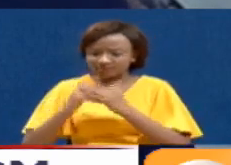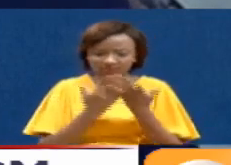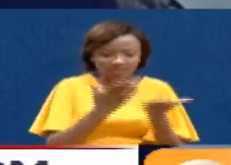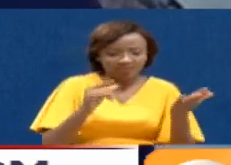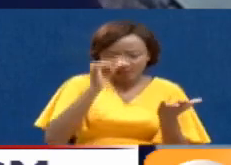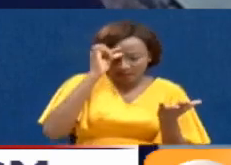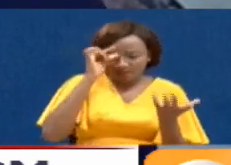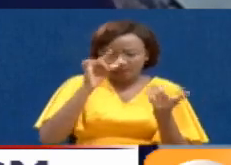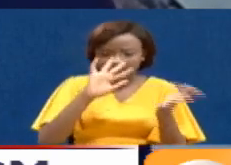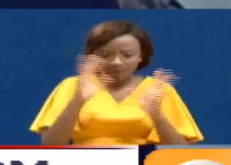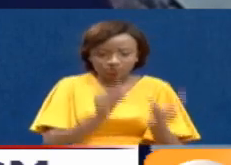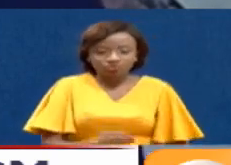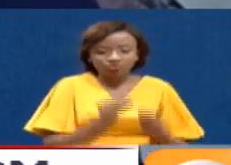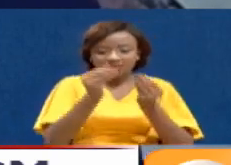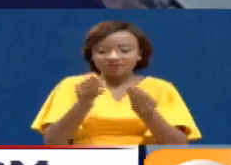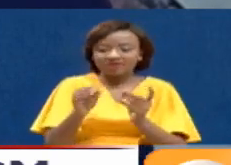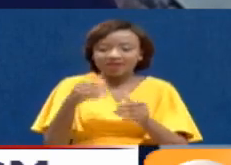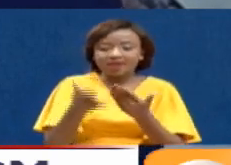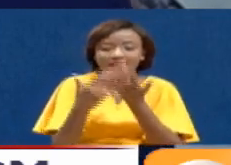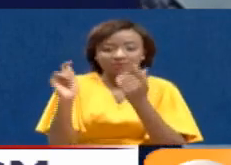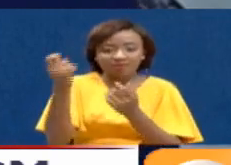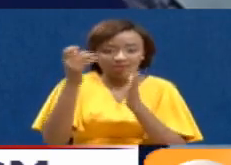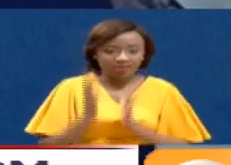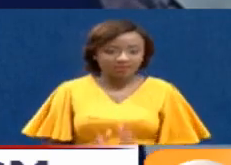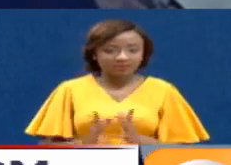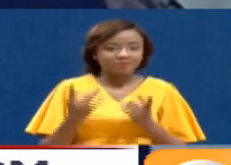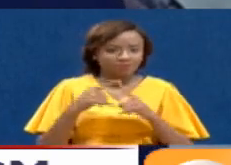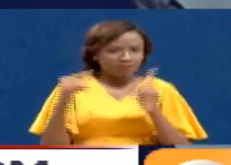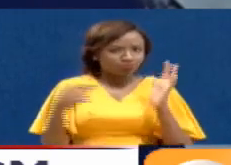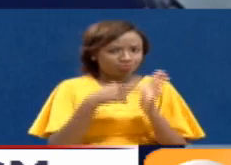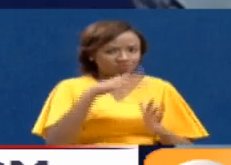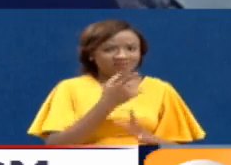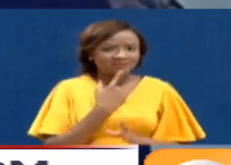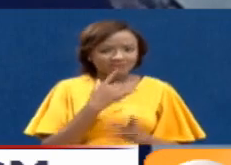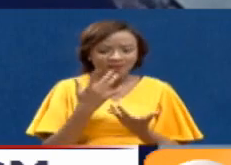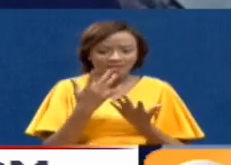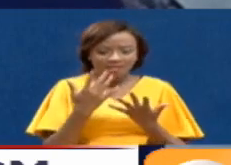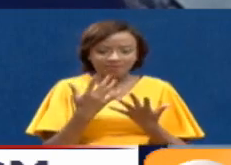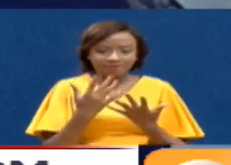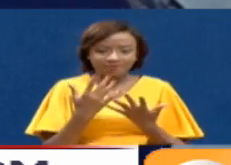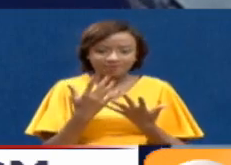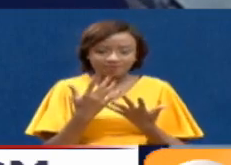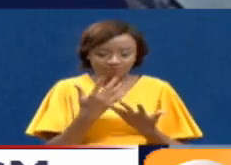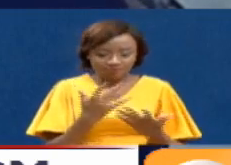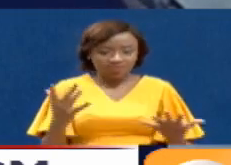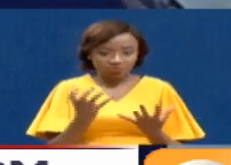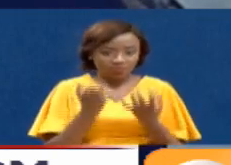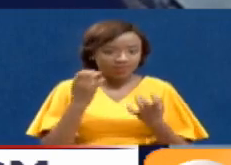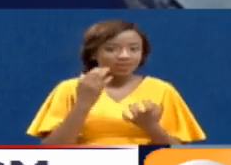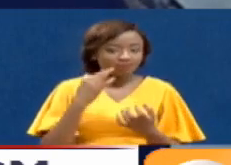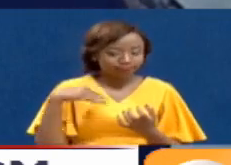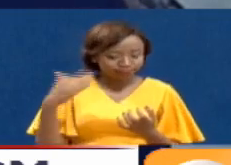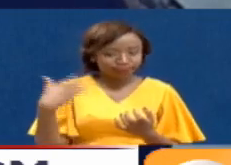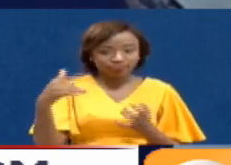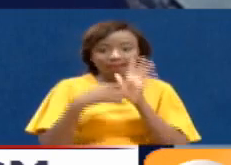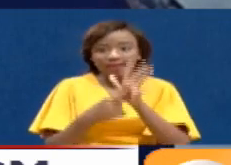government to deliver to the people of the country. But you have touched an important thing about utilities. You know, if you noticed